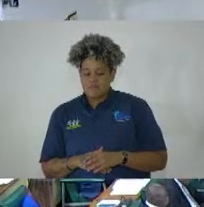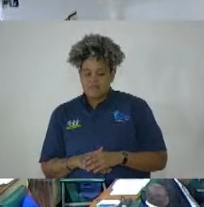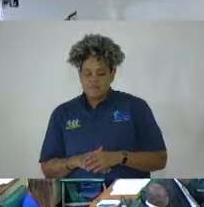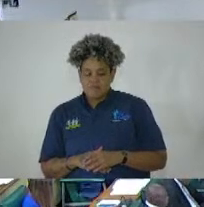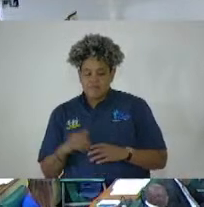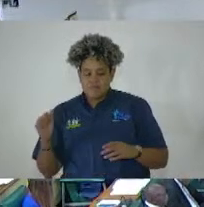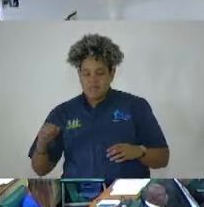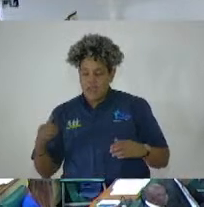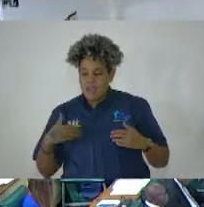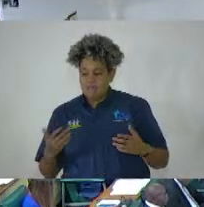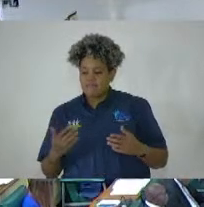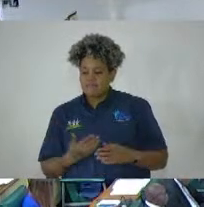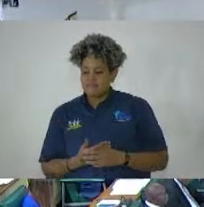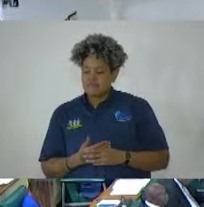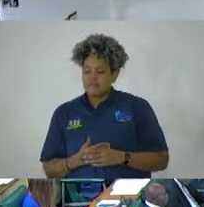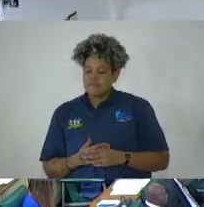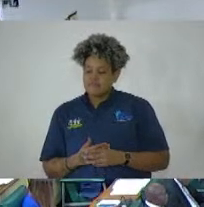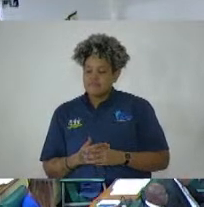The ayes have it.